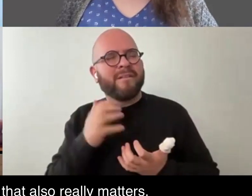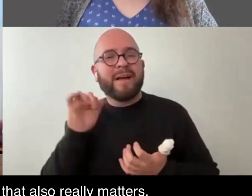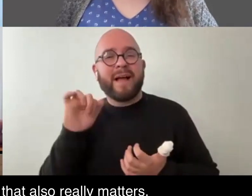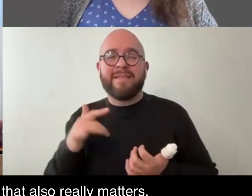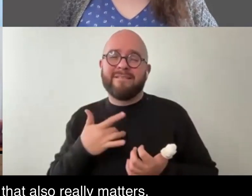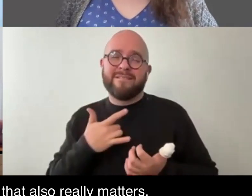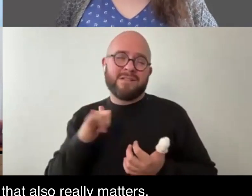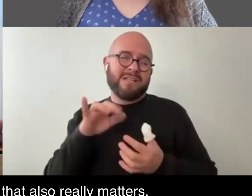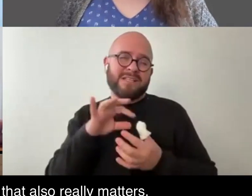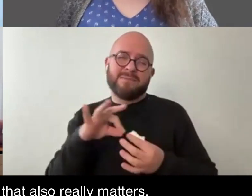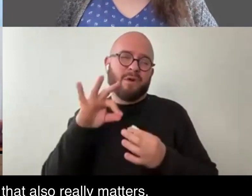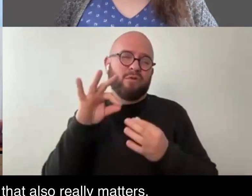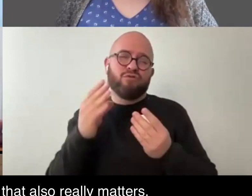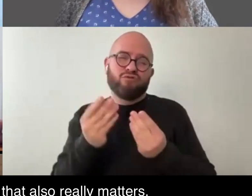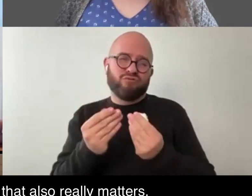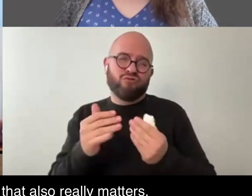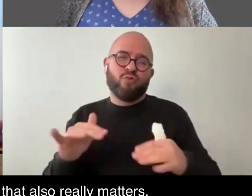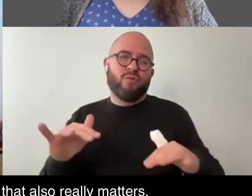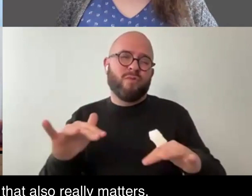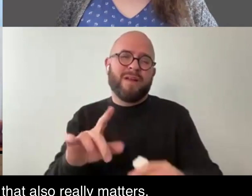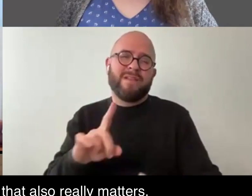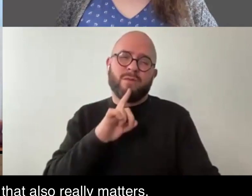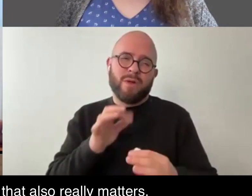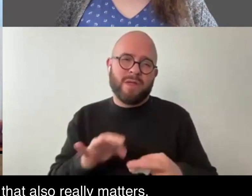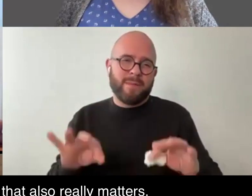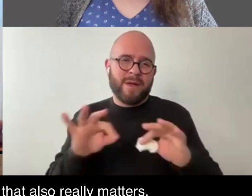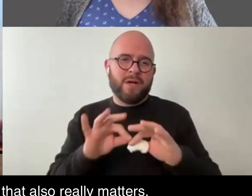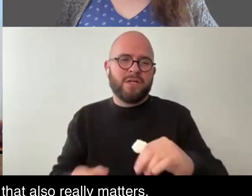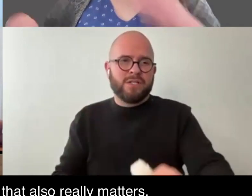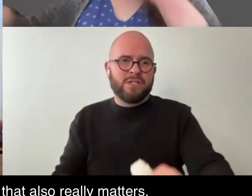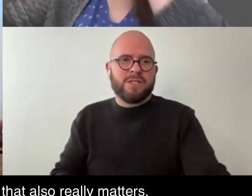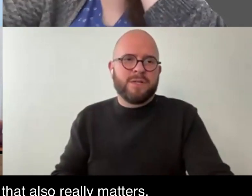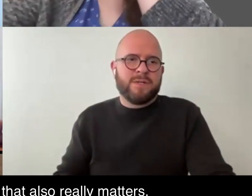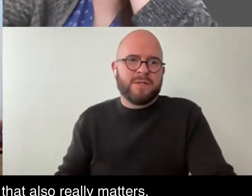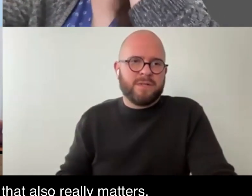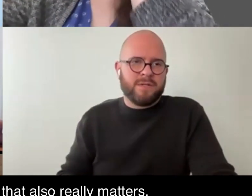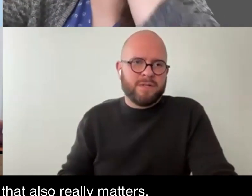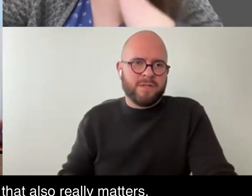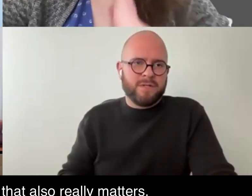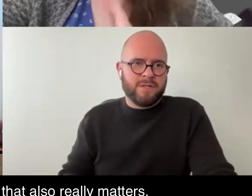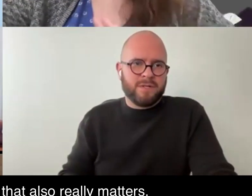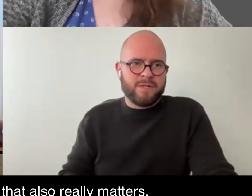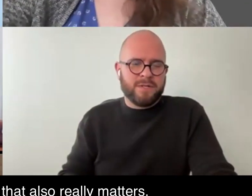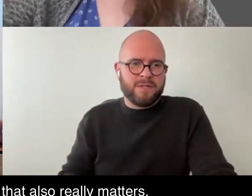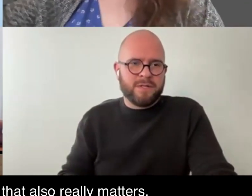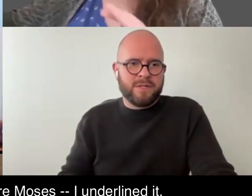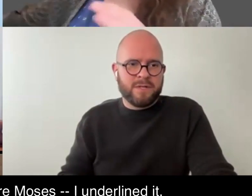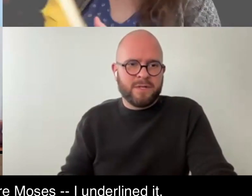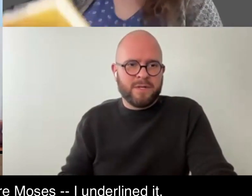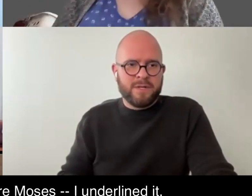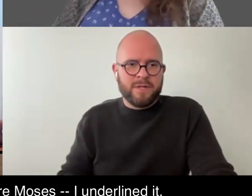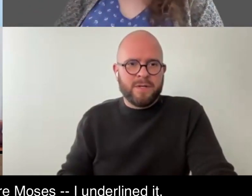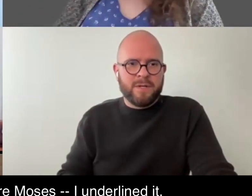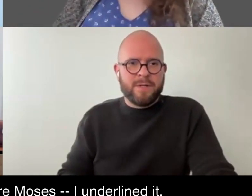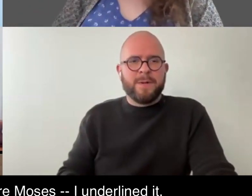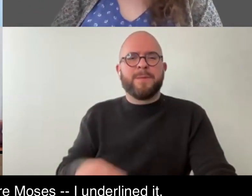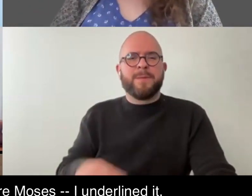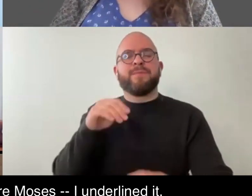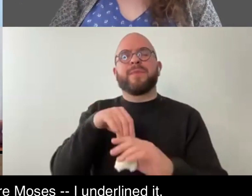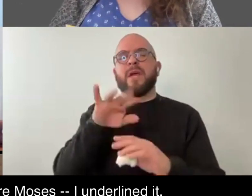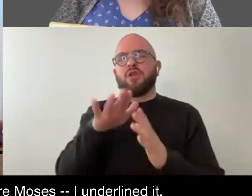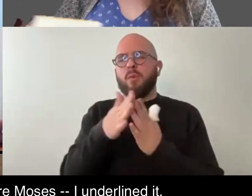really matters. Something that you, in your book, you pull out the